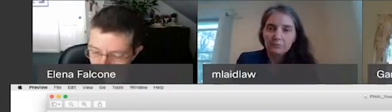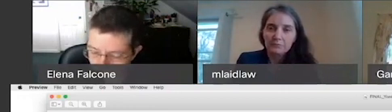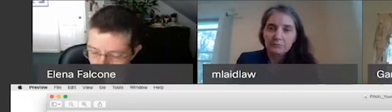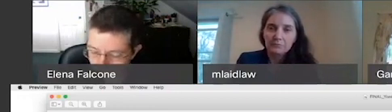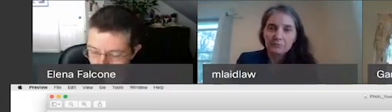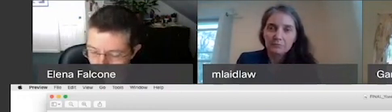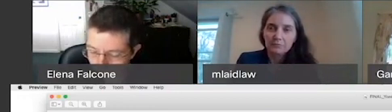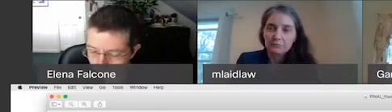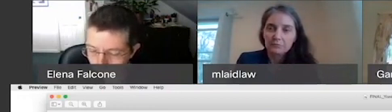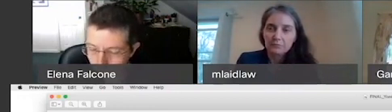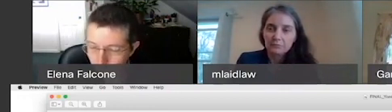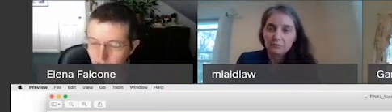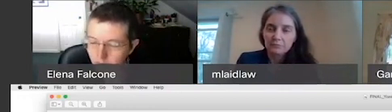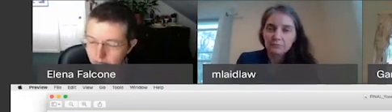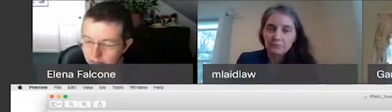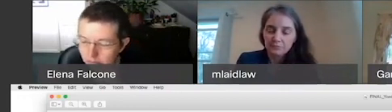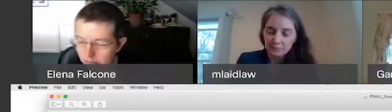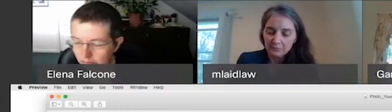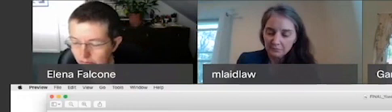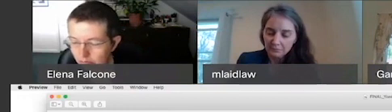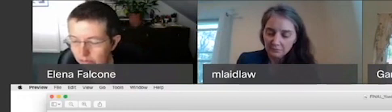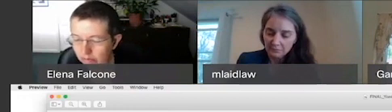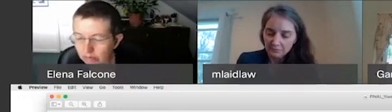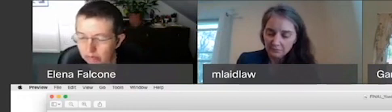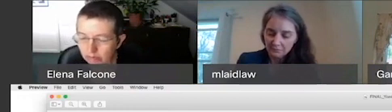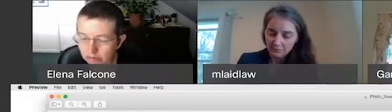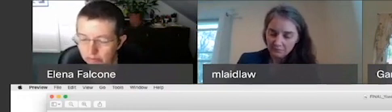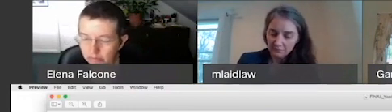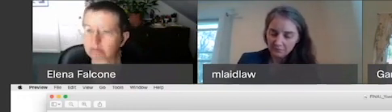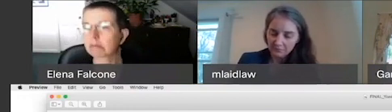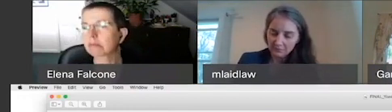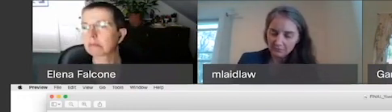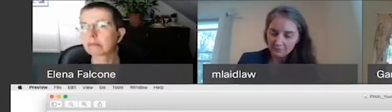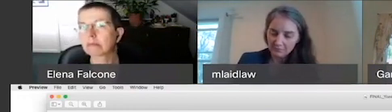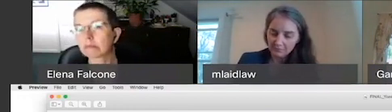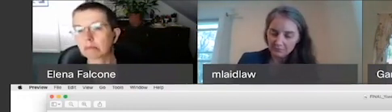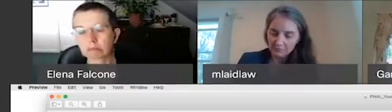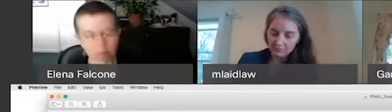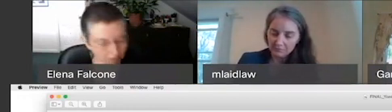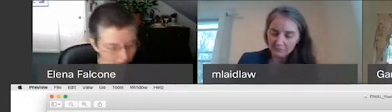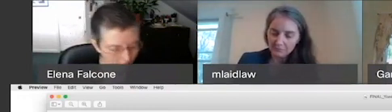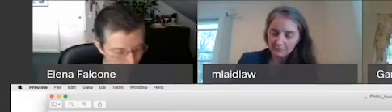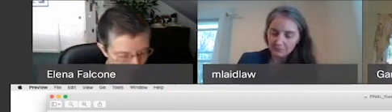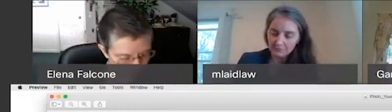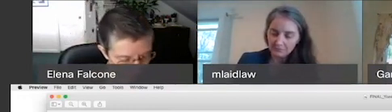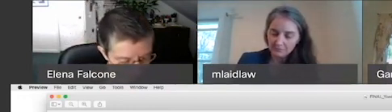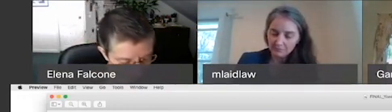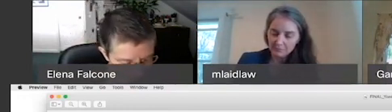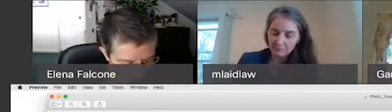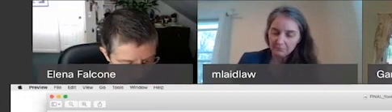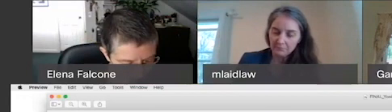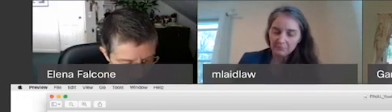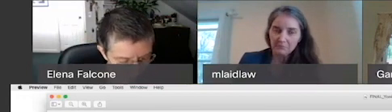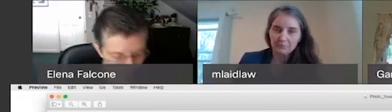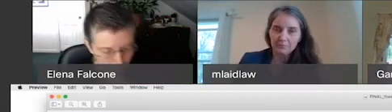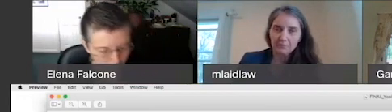York. Some people just are looking for something to have a chat, just have a talk with some